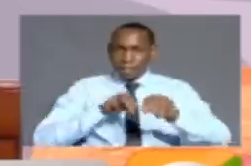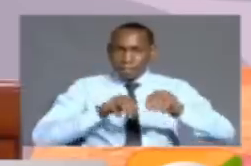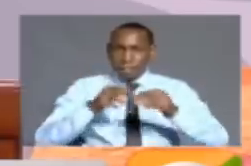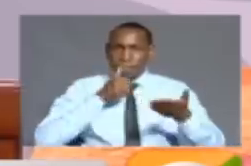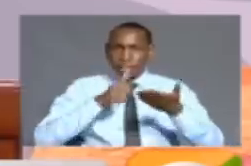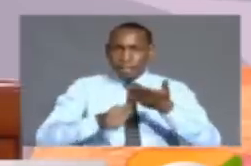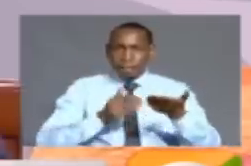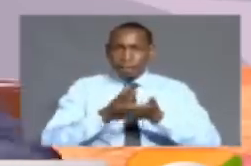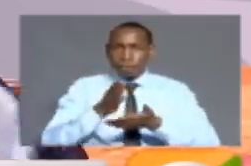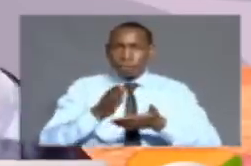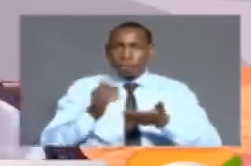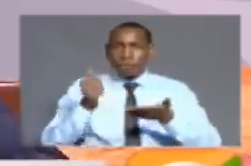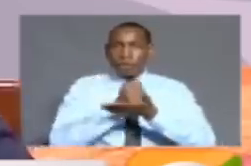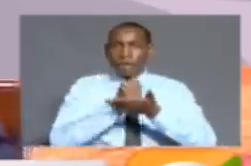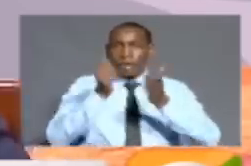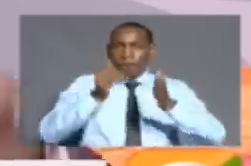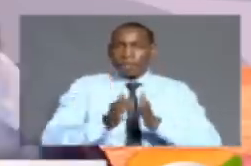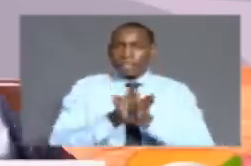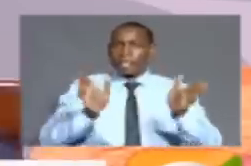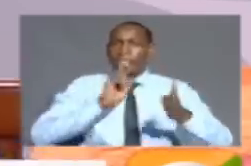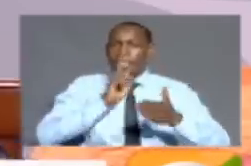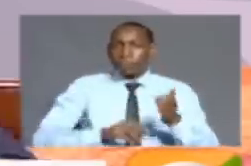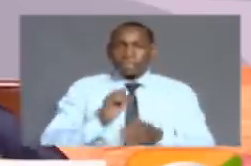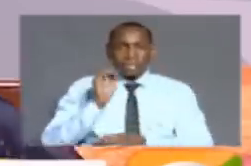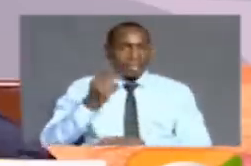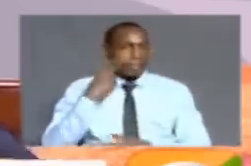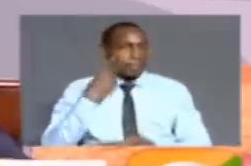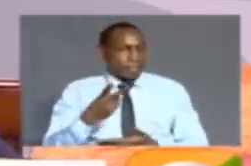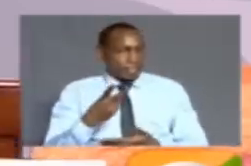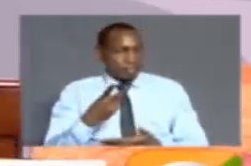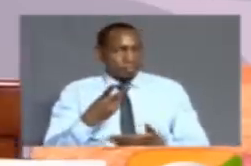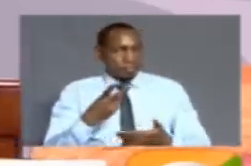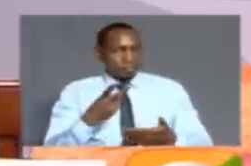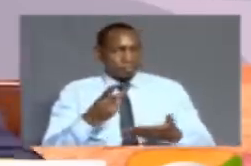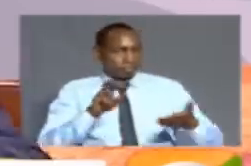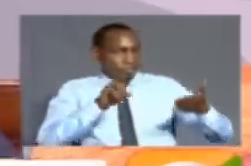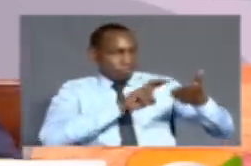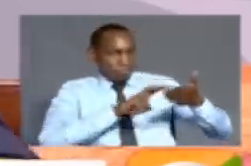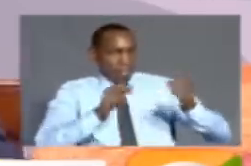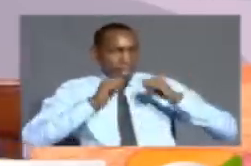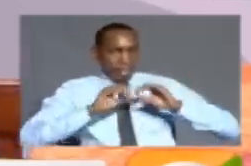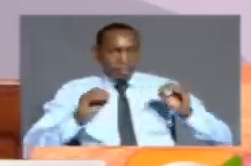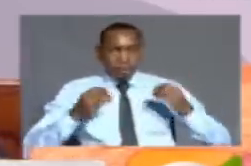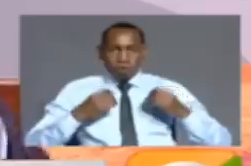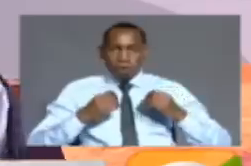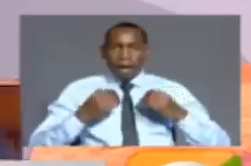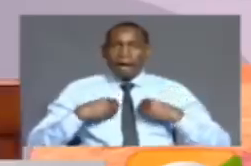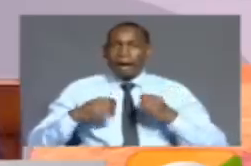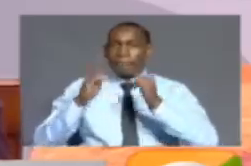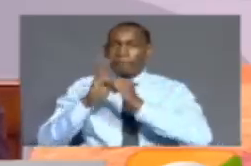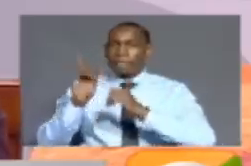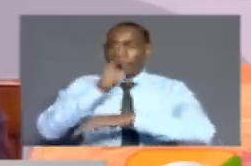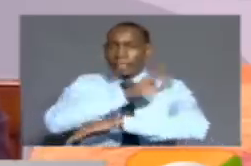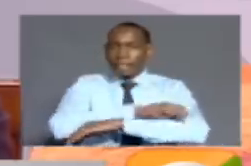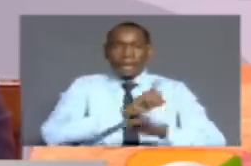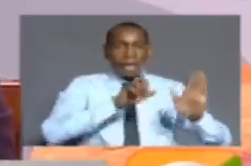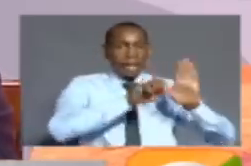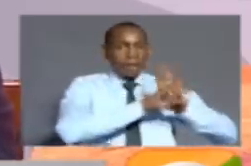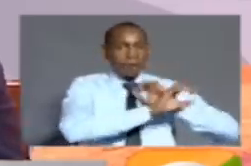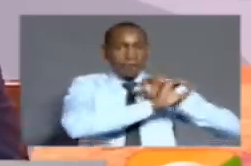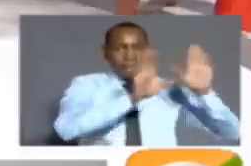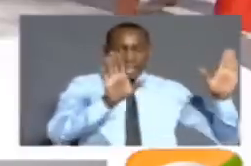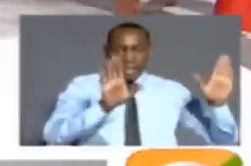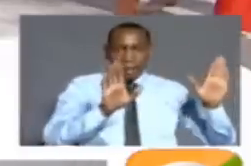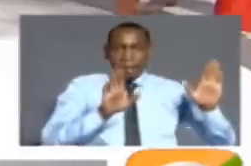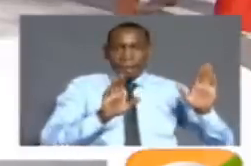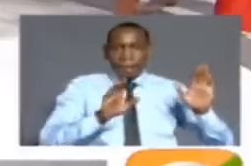Auditor General. Okay. Who says, if you find anything that you do not agree, you've got 14 days. Uh-huh. The law is very clear. Before it goes to the Senate.